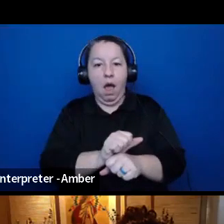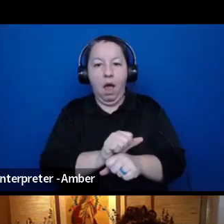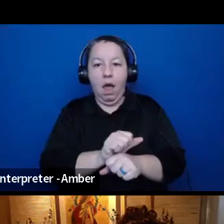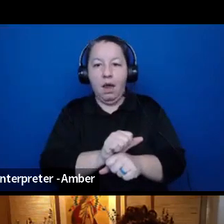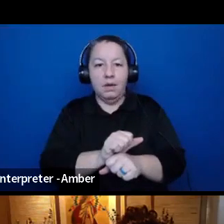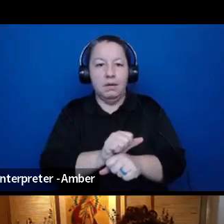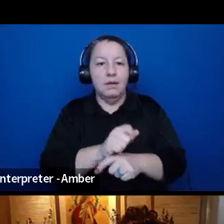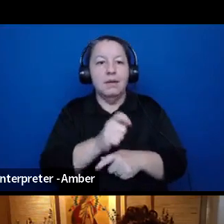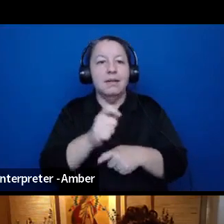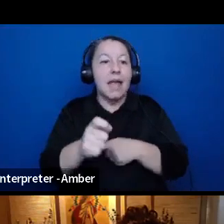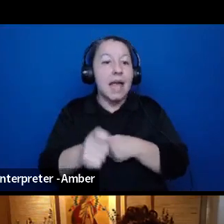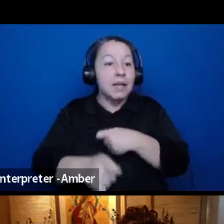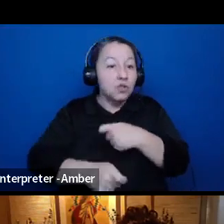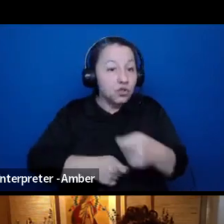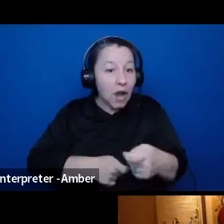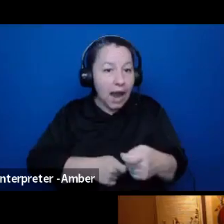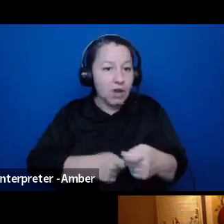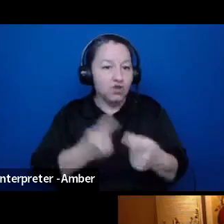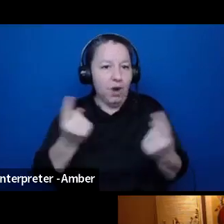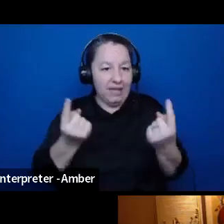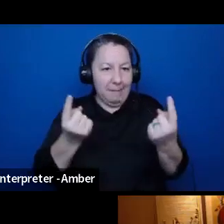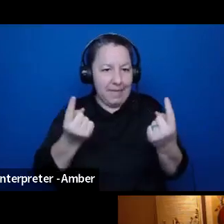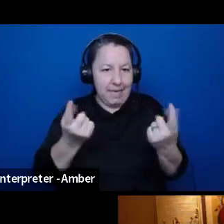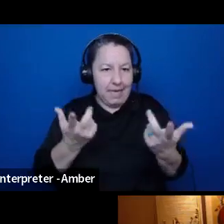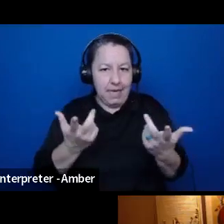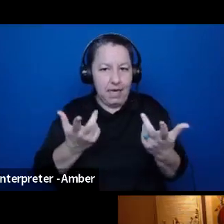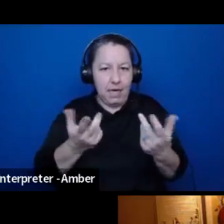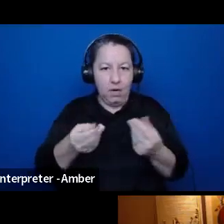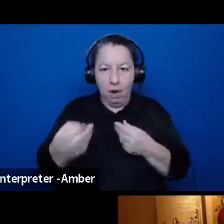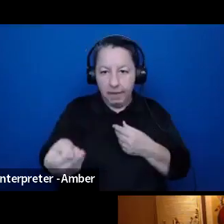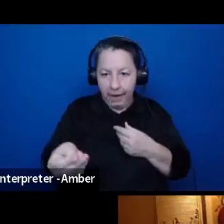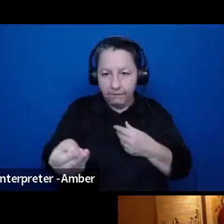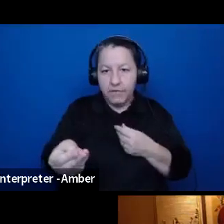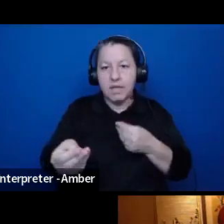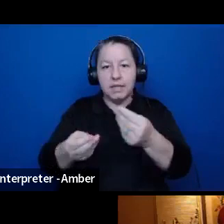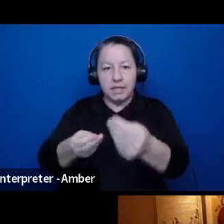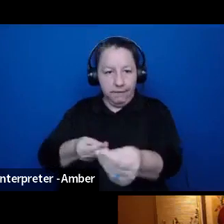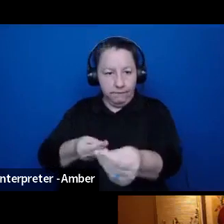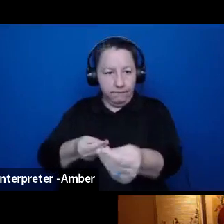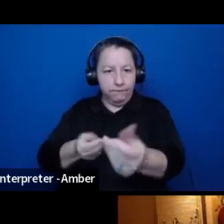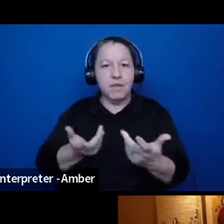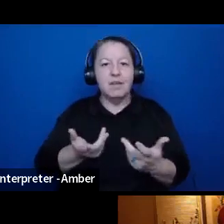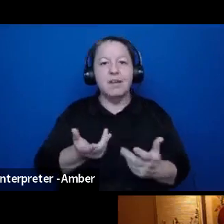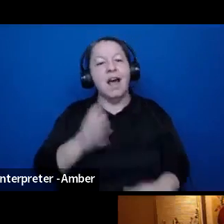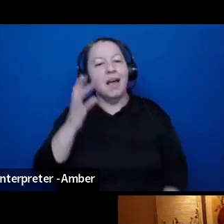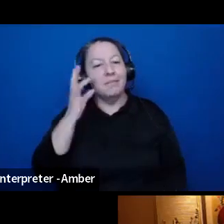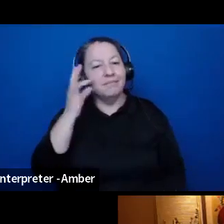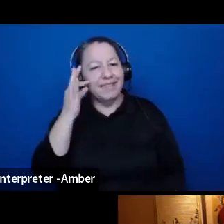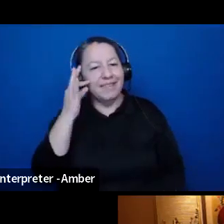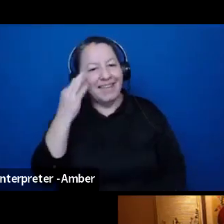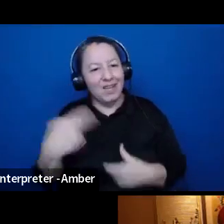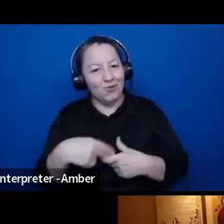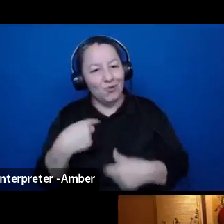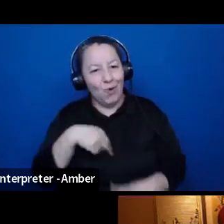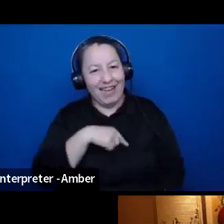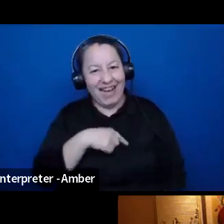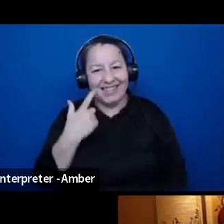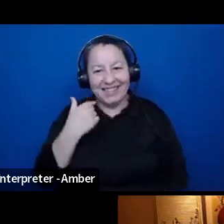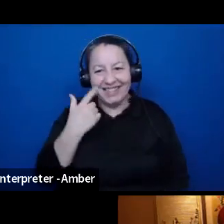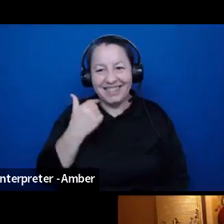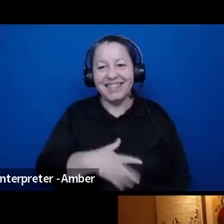exchange of something. Right? So it doesn't have to, Kitty Boots is joining us. So it's not